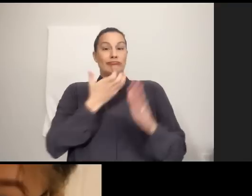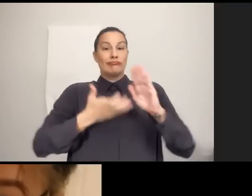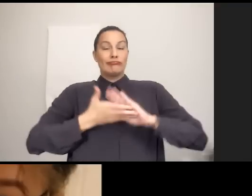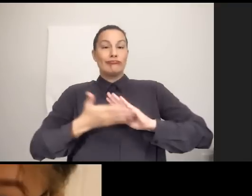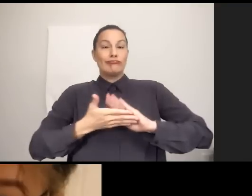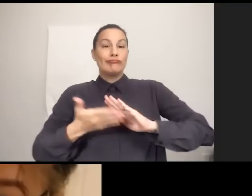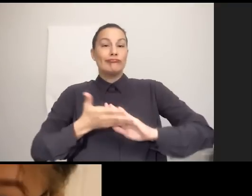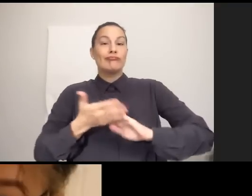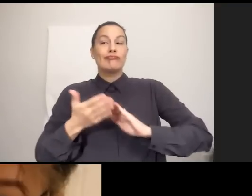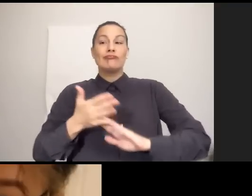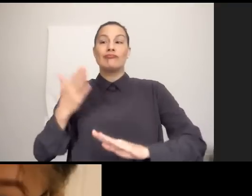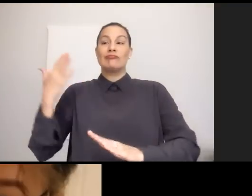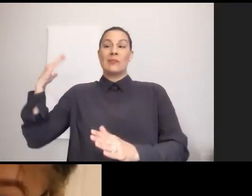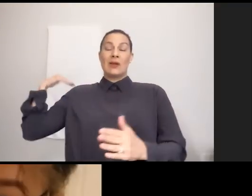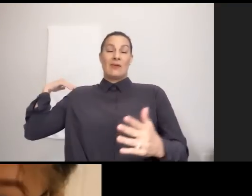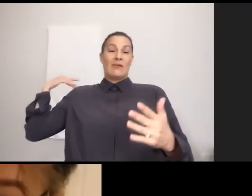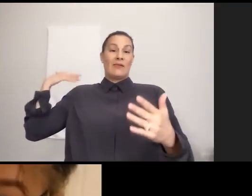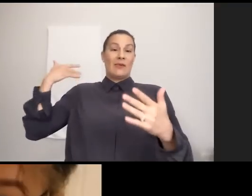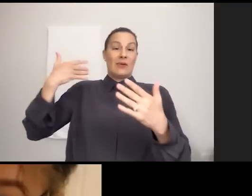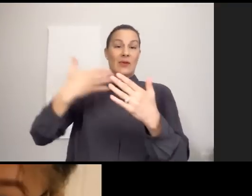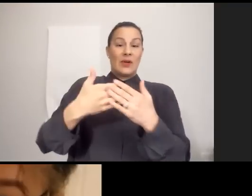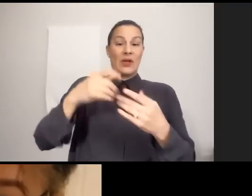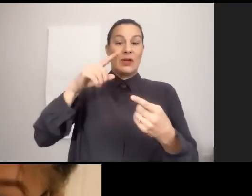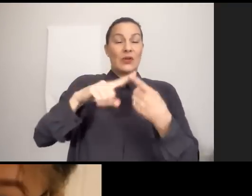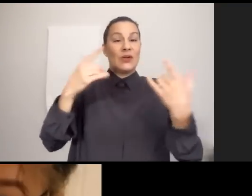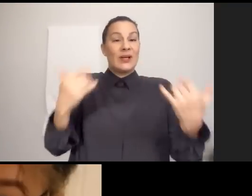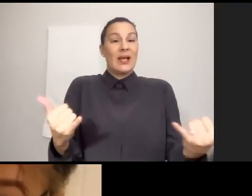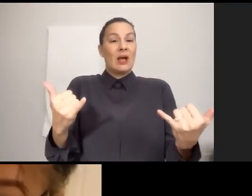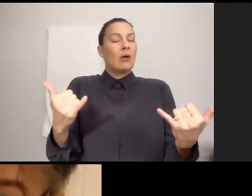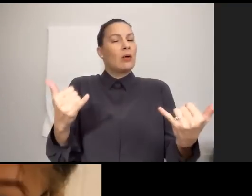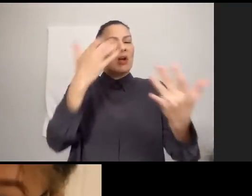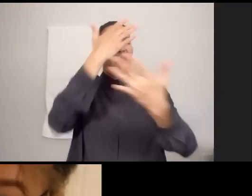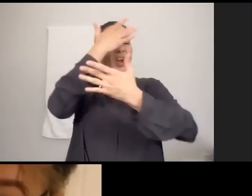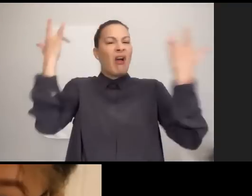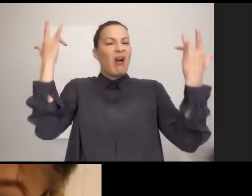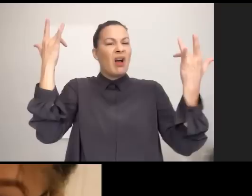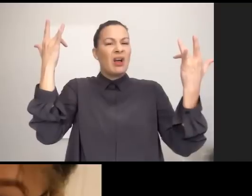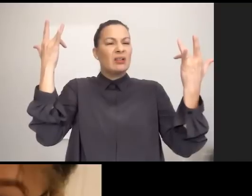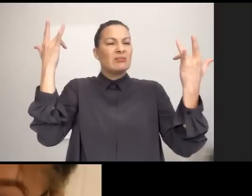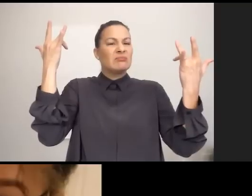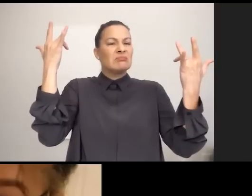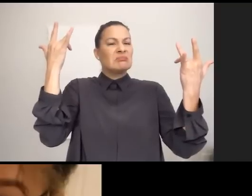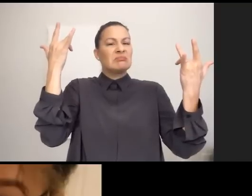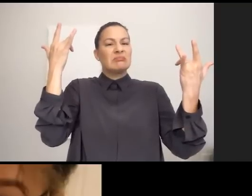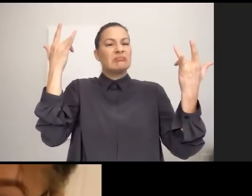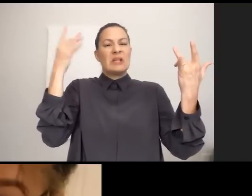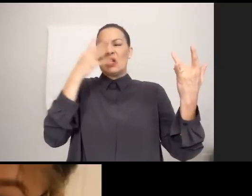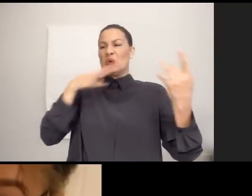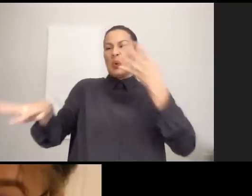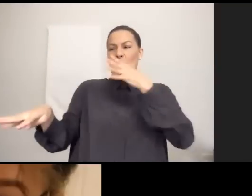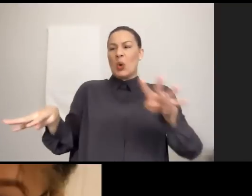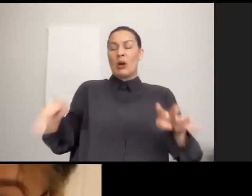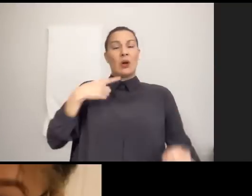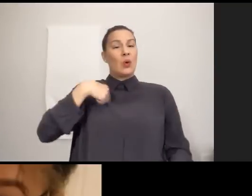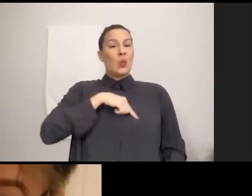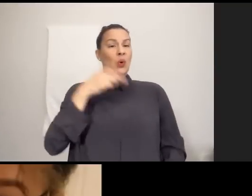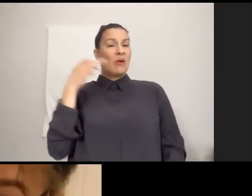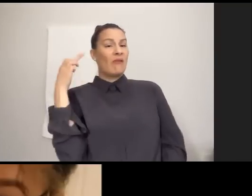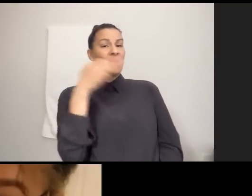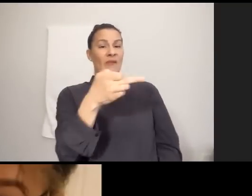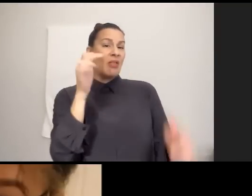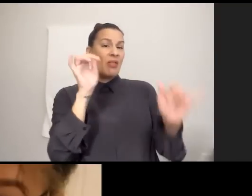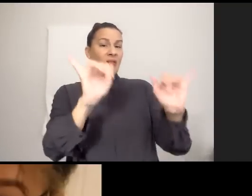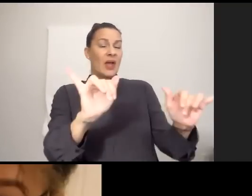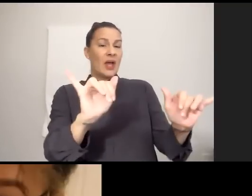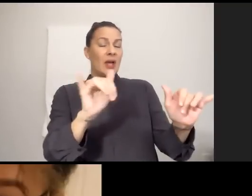ignored or erased from labor and queer history. And we say, fuck that. We struggle, we remember, we read, we listen,